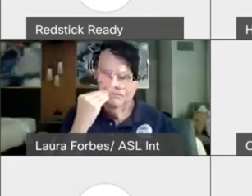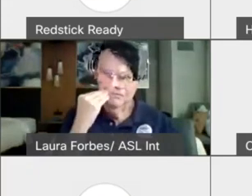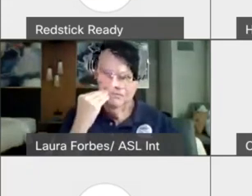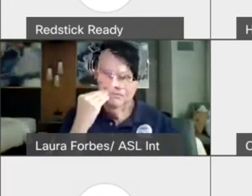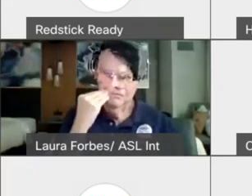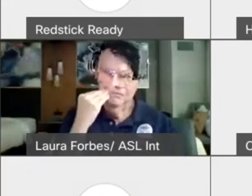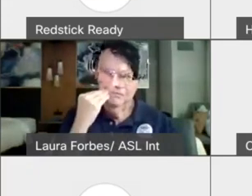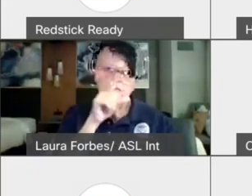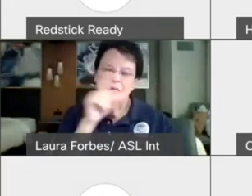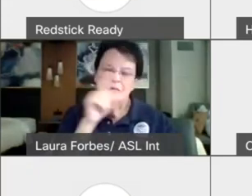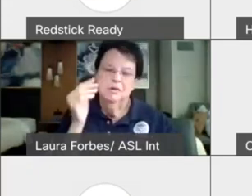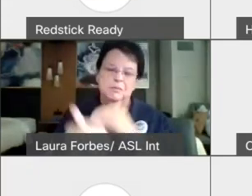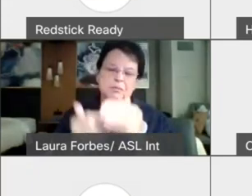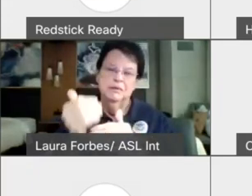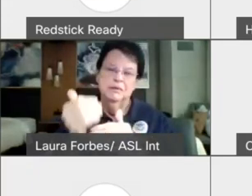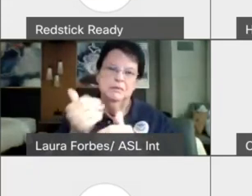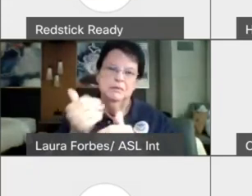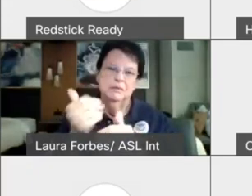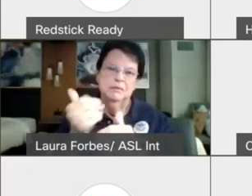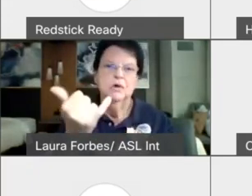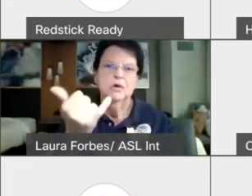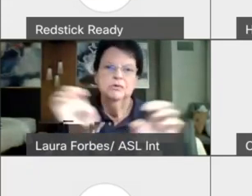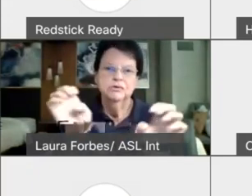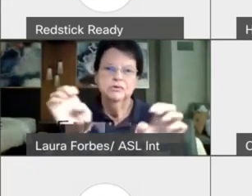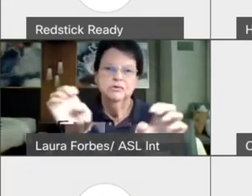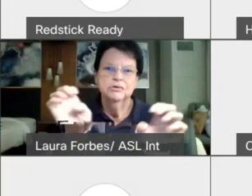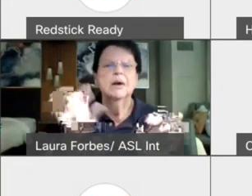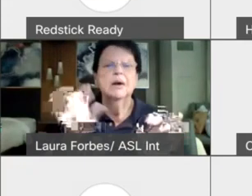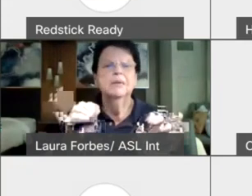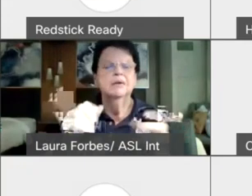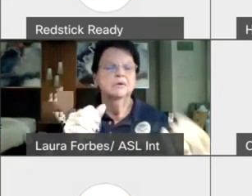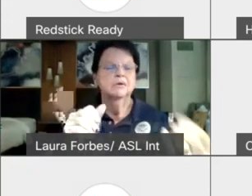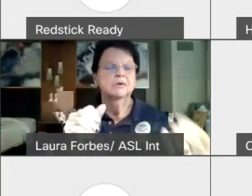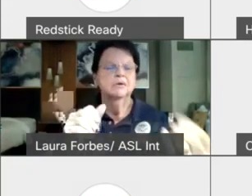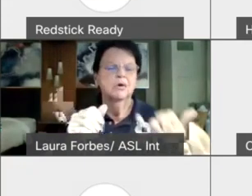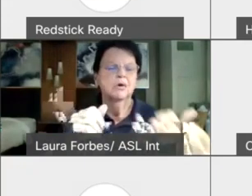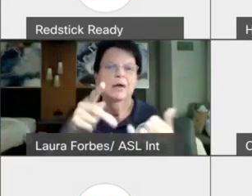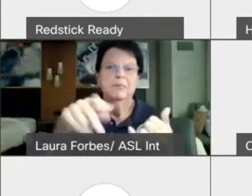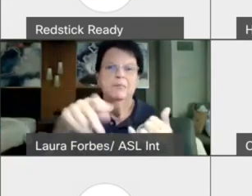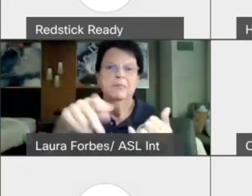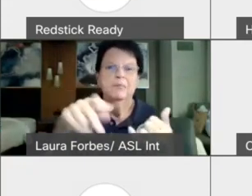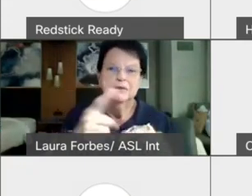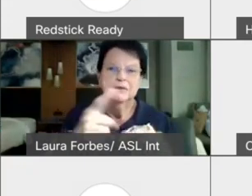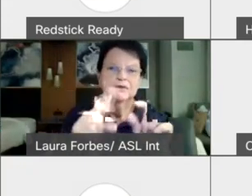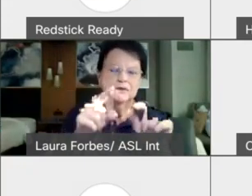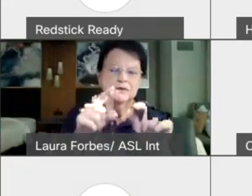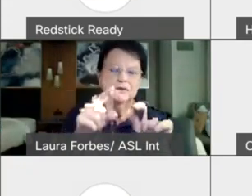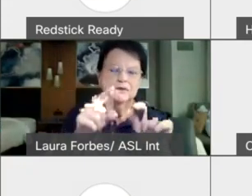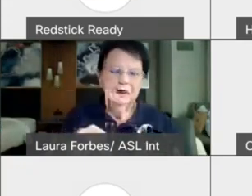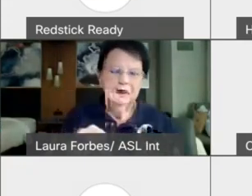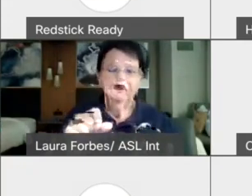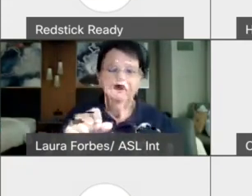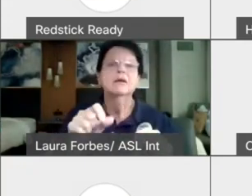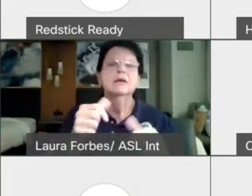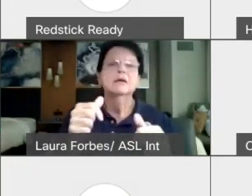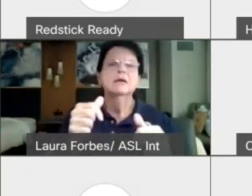Really the process would be call your insurance company, take pictures, patch what you can patch or have someone patch it. The Blue Roof program is